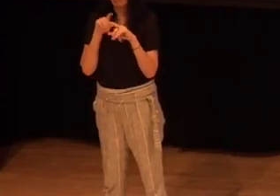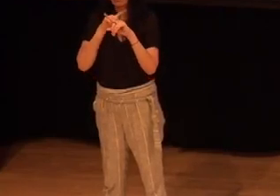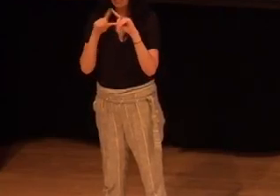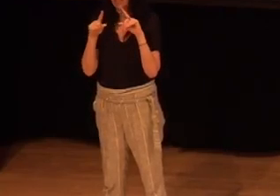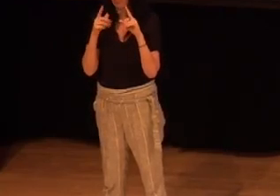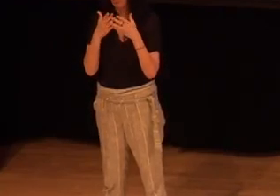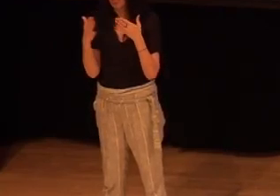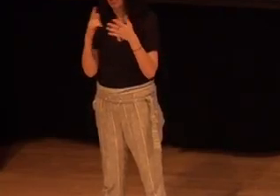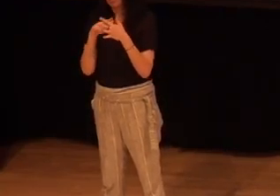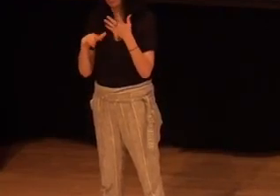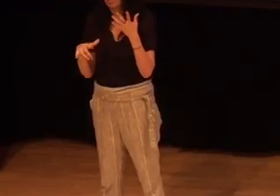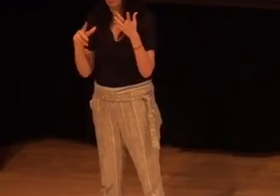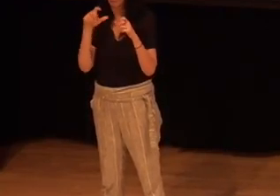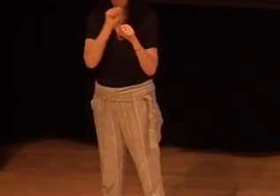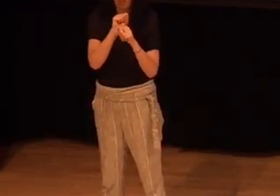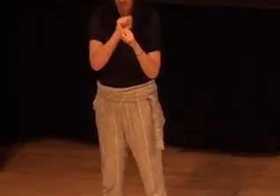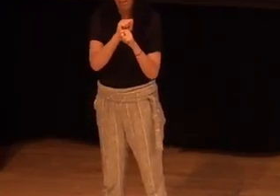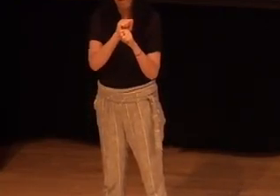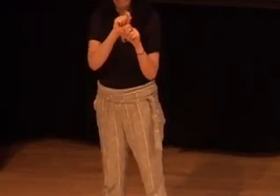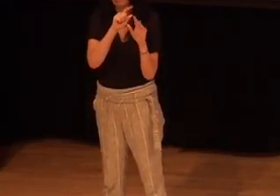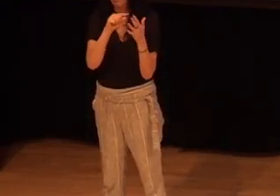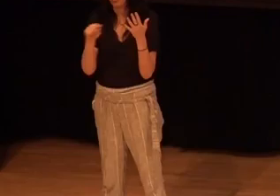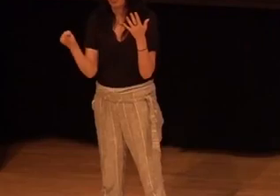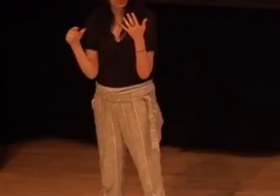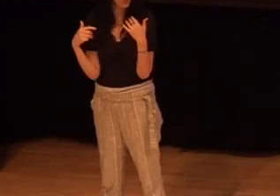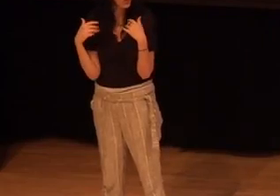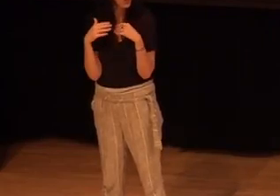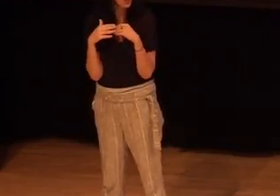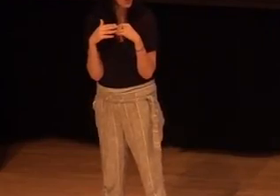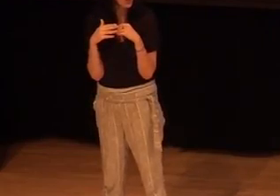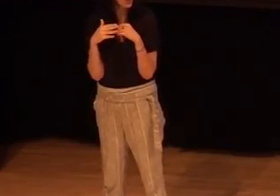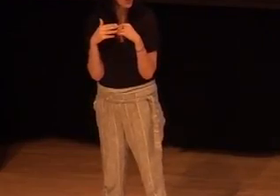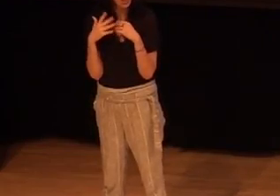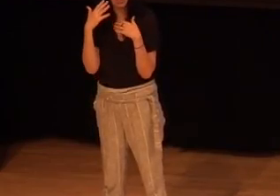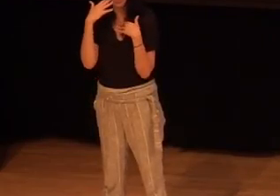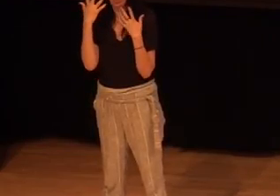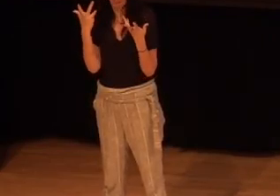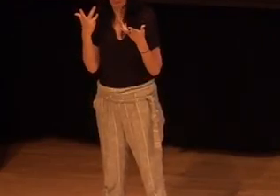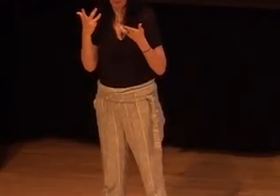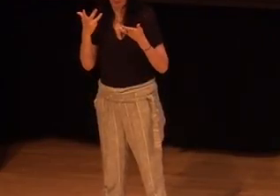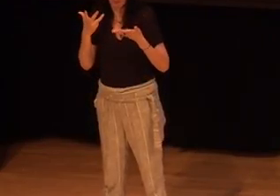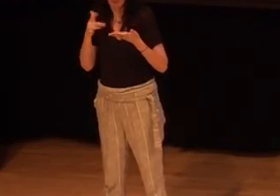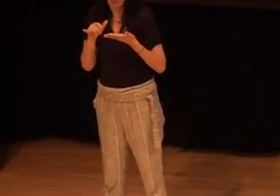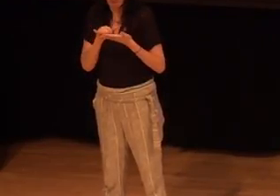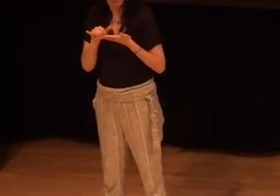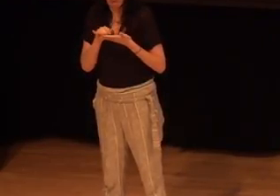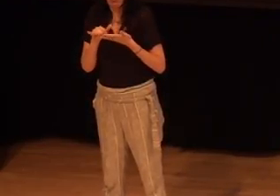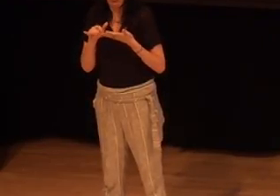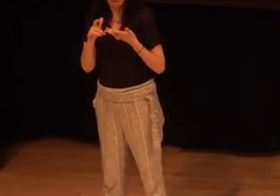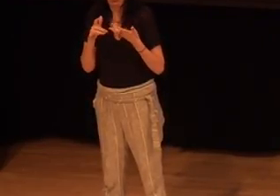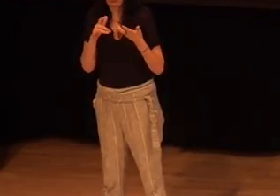criteria related to employment and other things. And I don't know how the city fares vis-a-vis